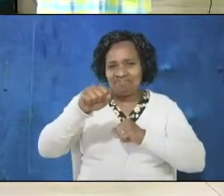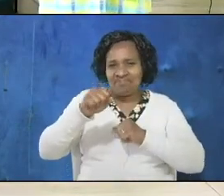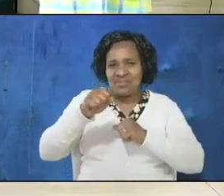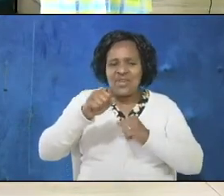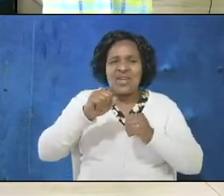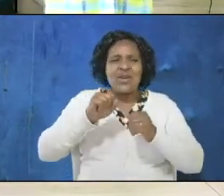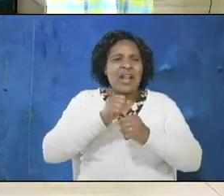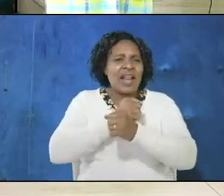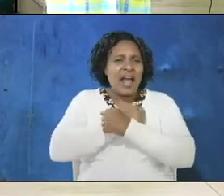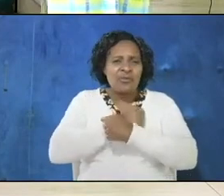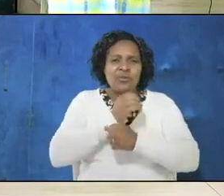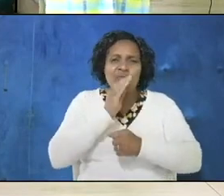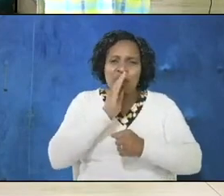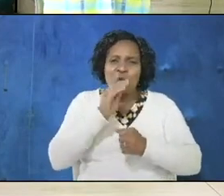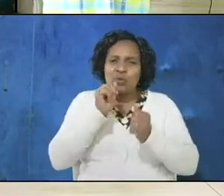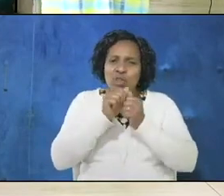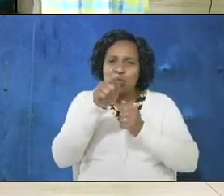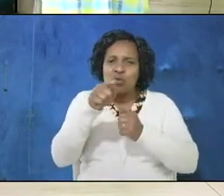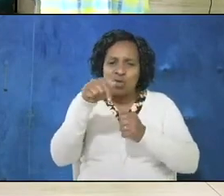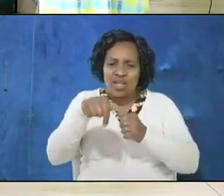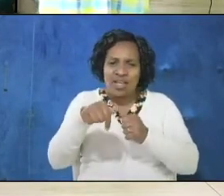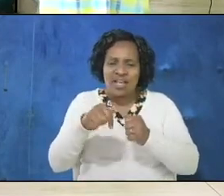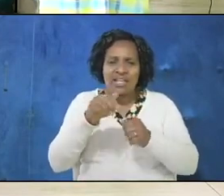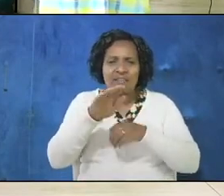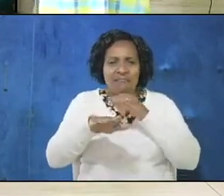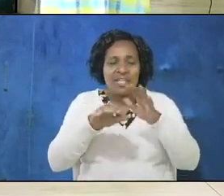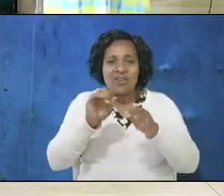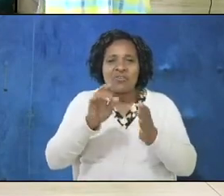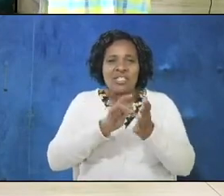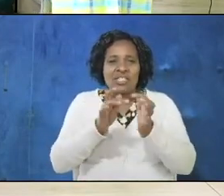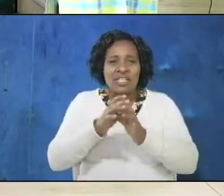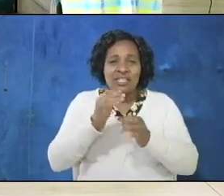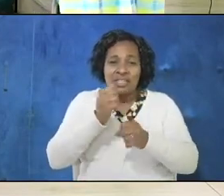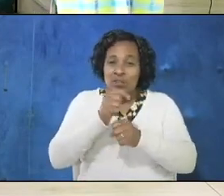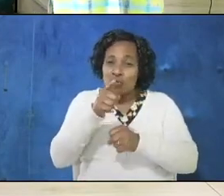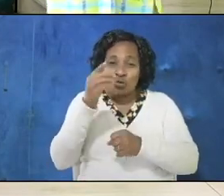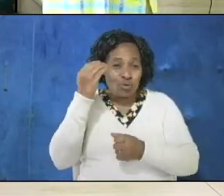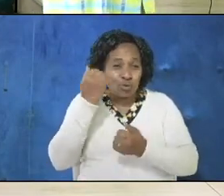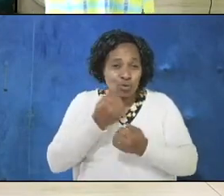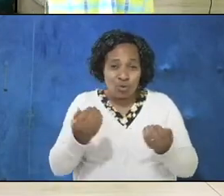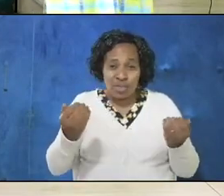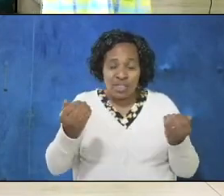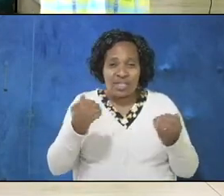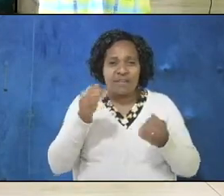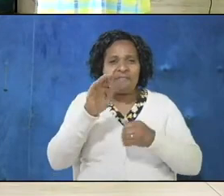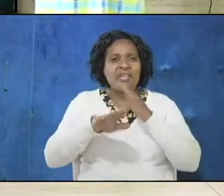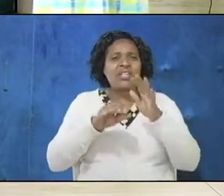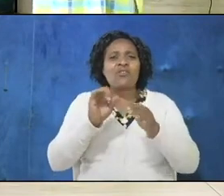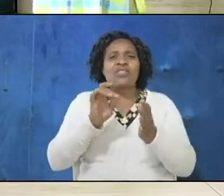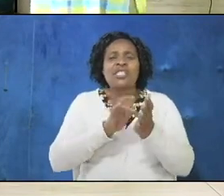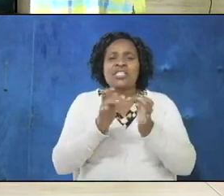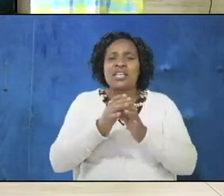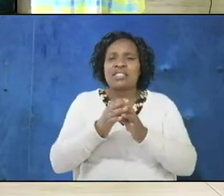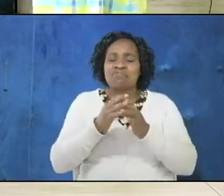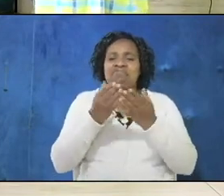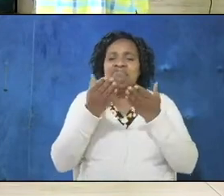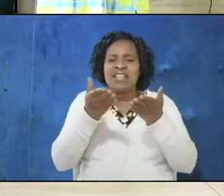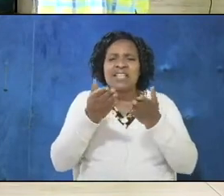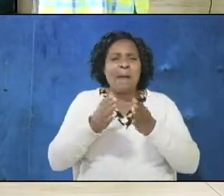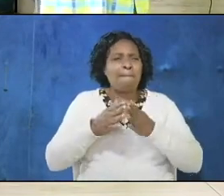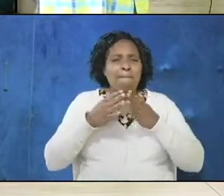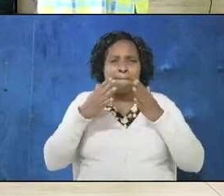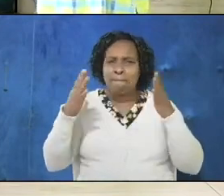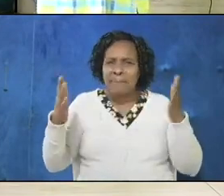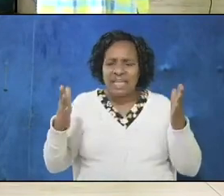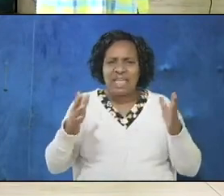loved being here with you guys at the feet of Jesus. Did you know, children, that at the feet of Jesus, there is a big, huge